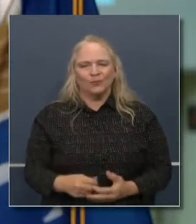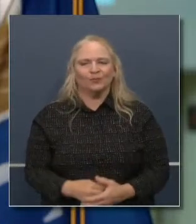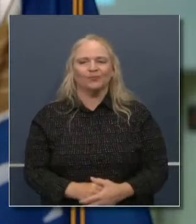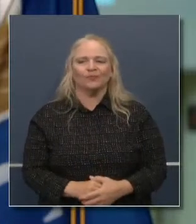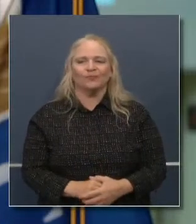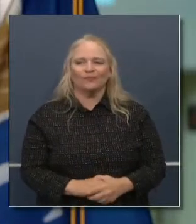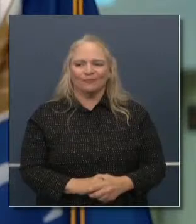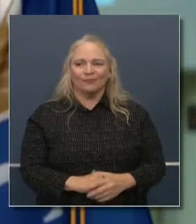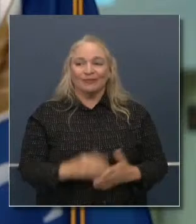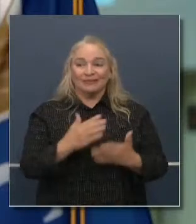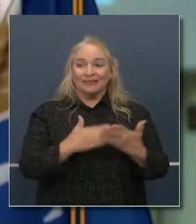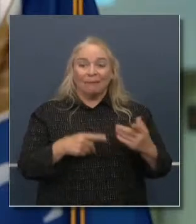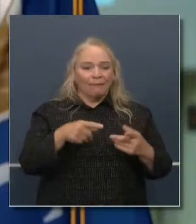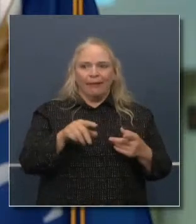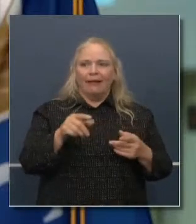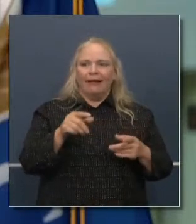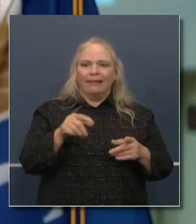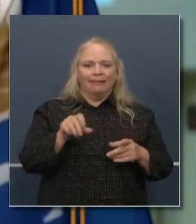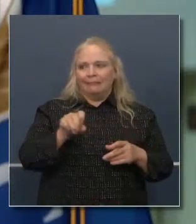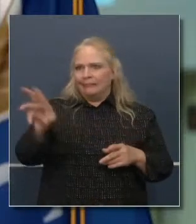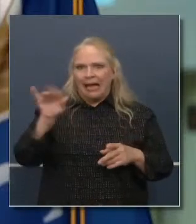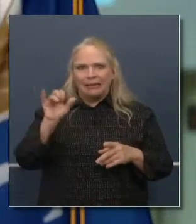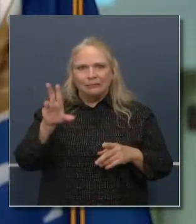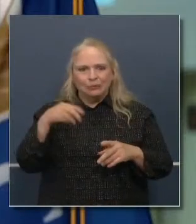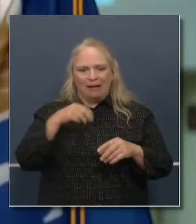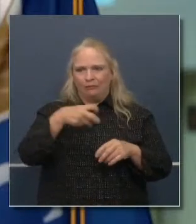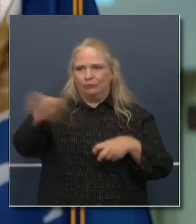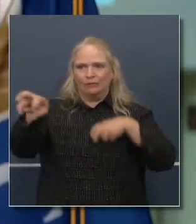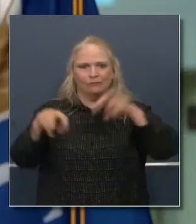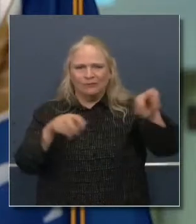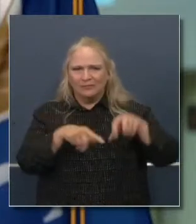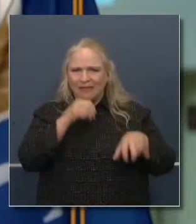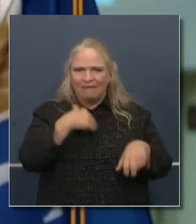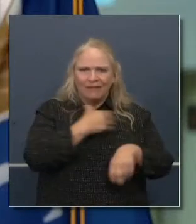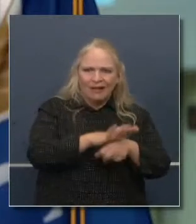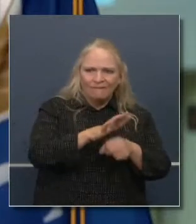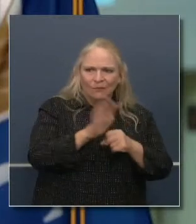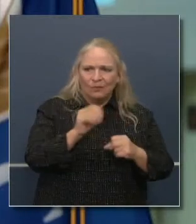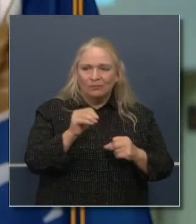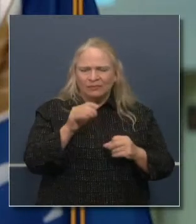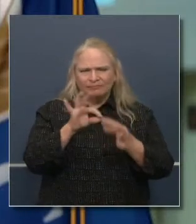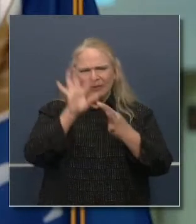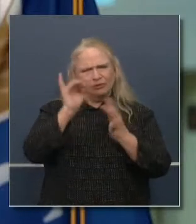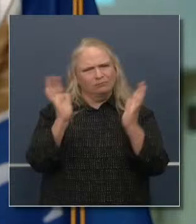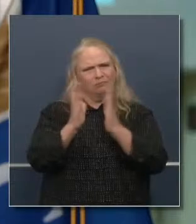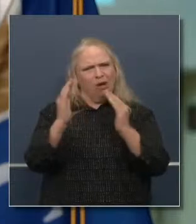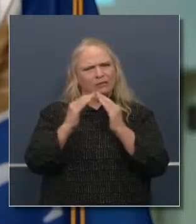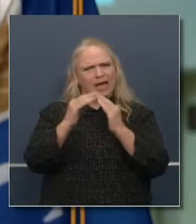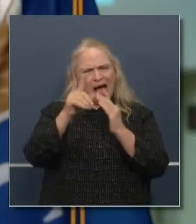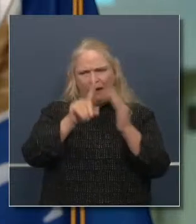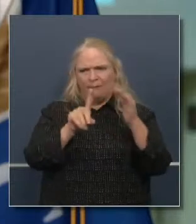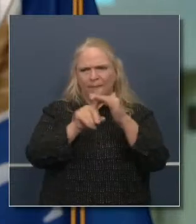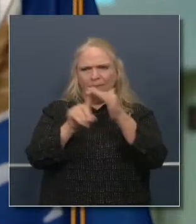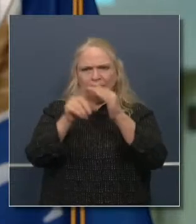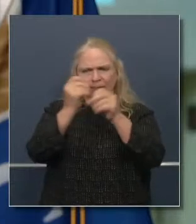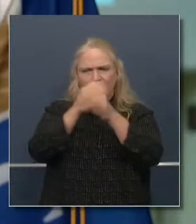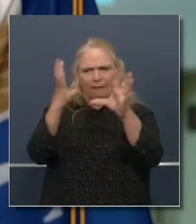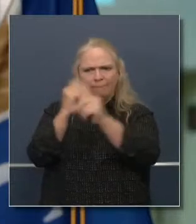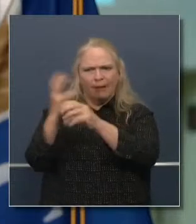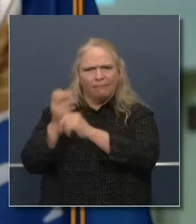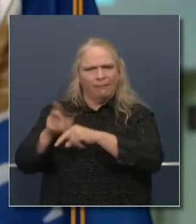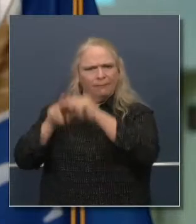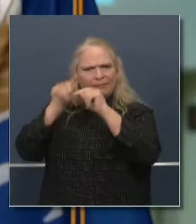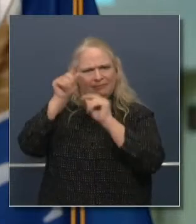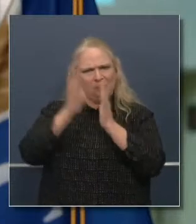hospitalization concerns presenting themselves, particularly in rural parts of the state that may mask their